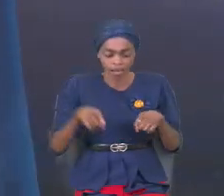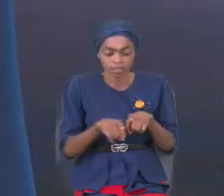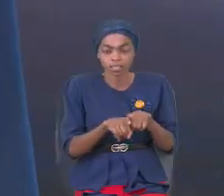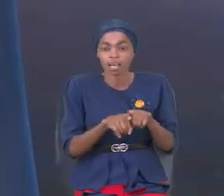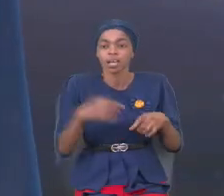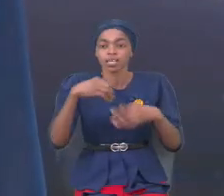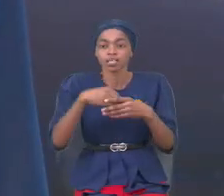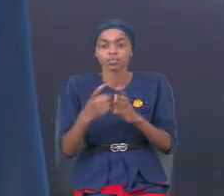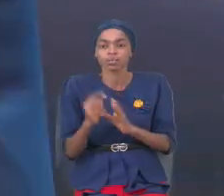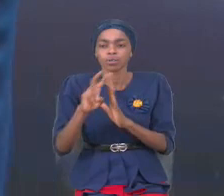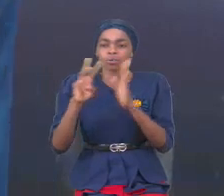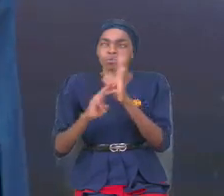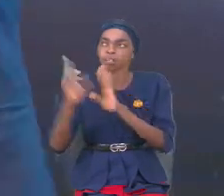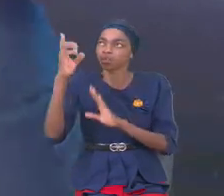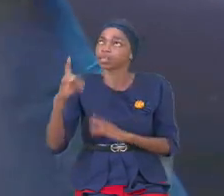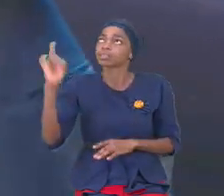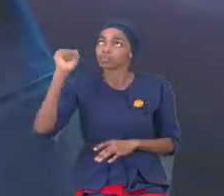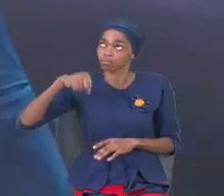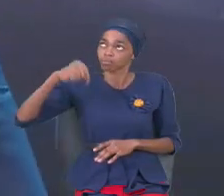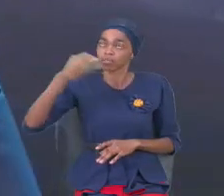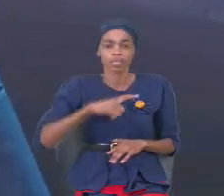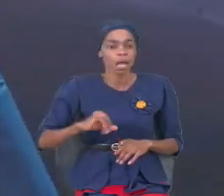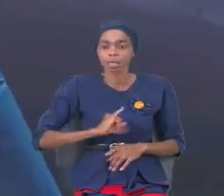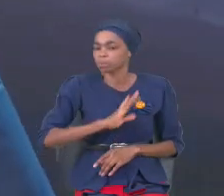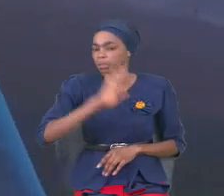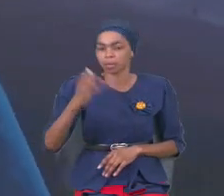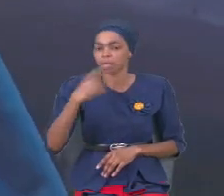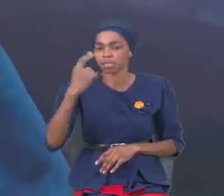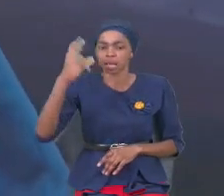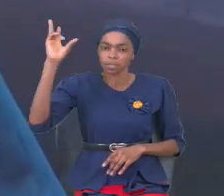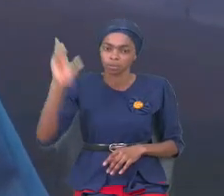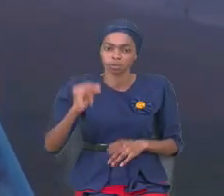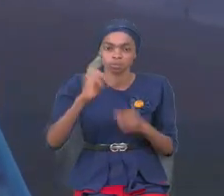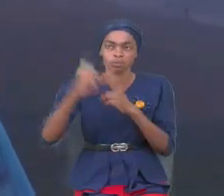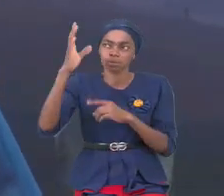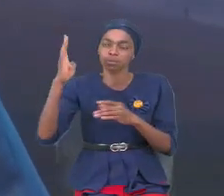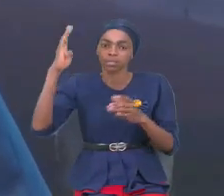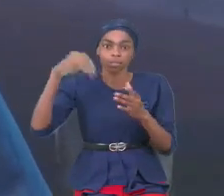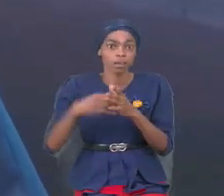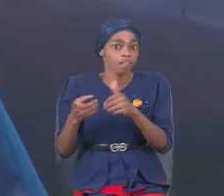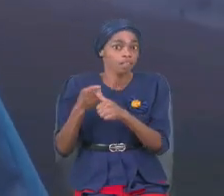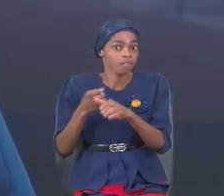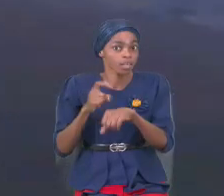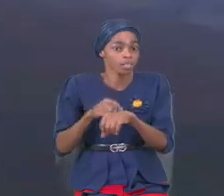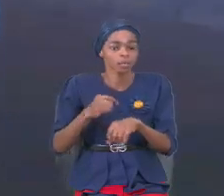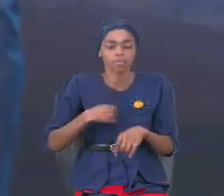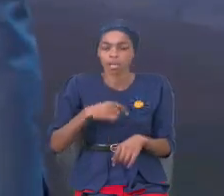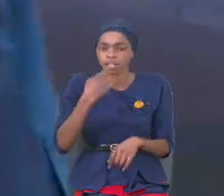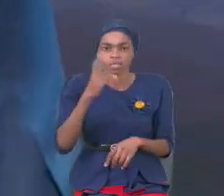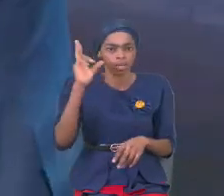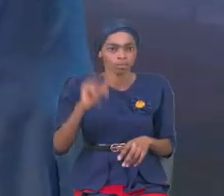say no to my God again. The first time I said no and I went astray and I faced